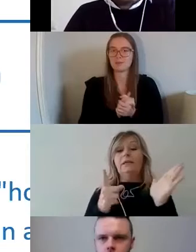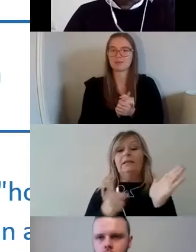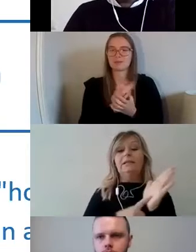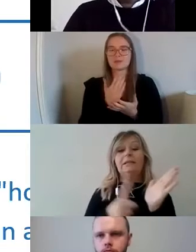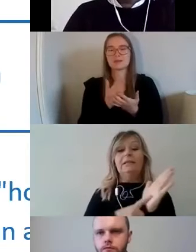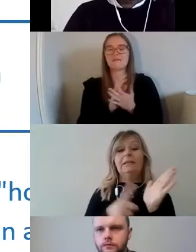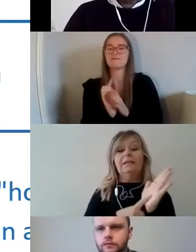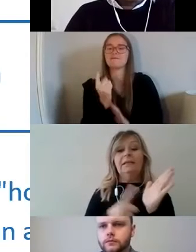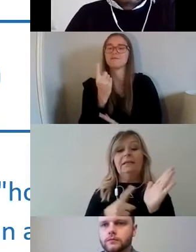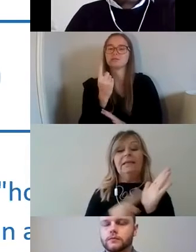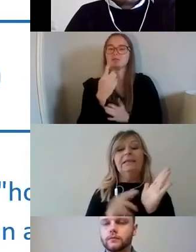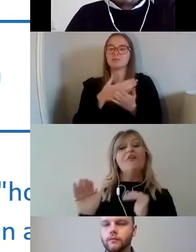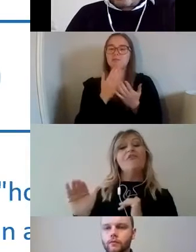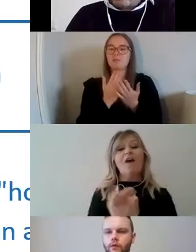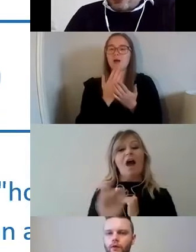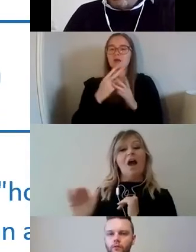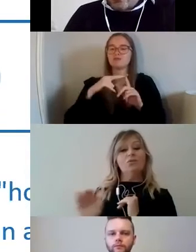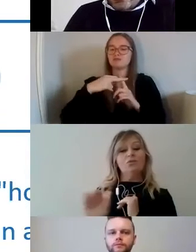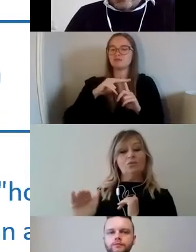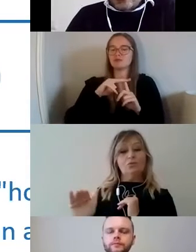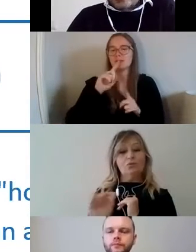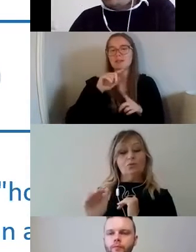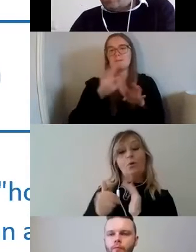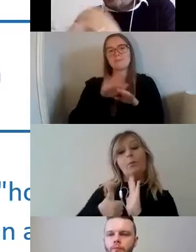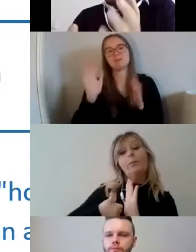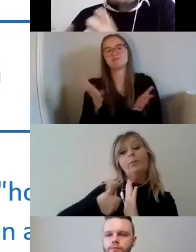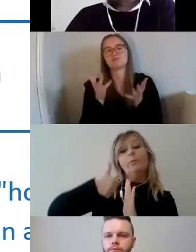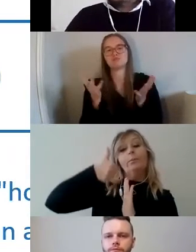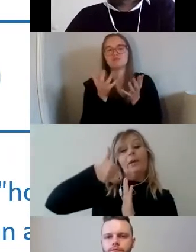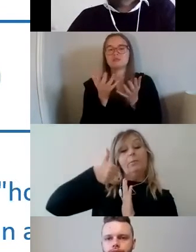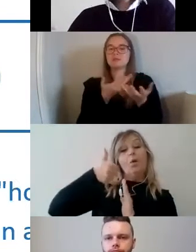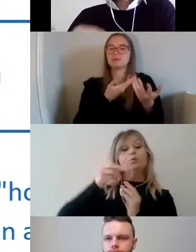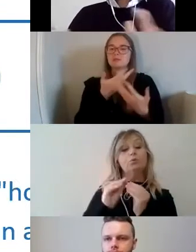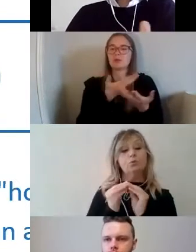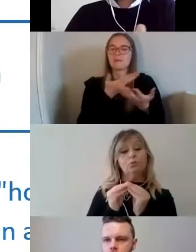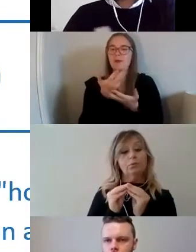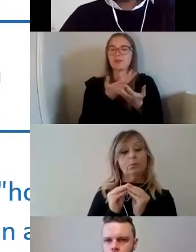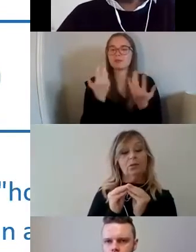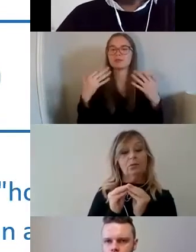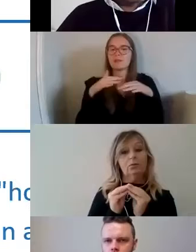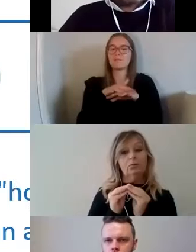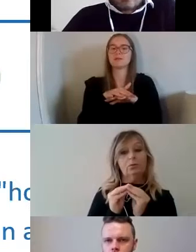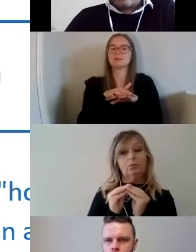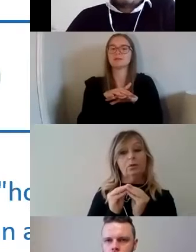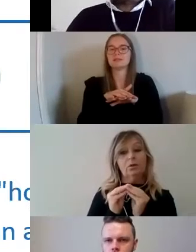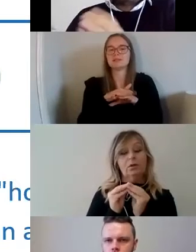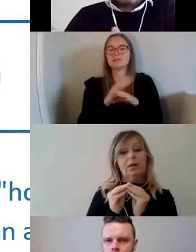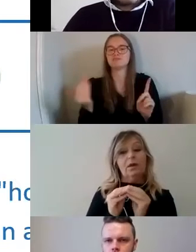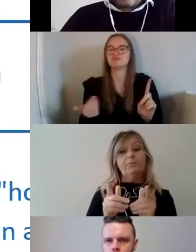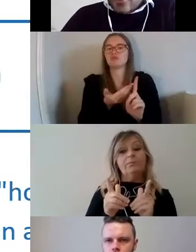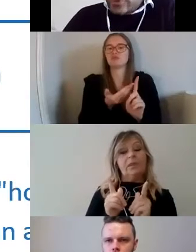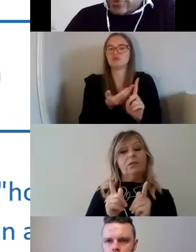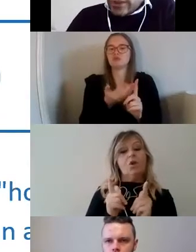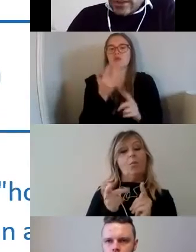the first binding instrument that has been promoted that talks about this multidisciplinary approach or